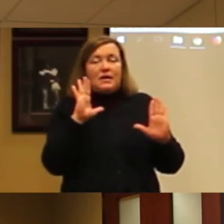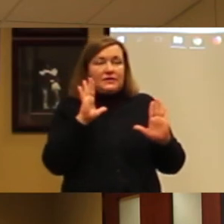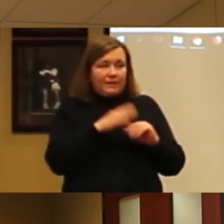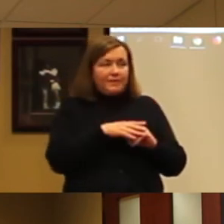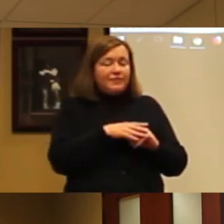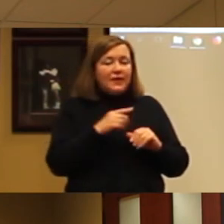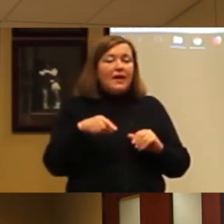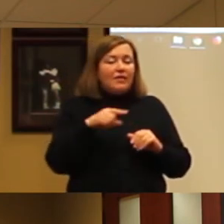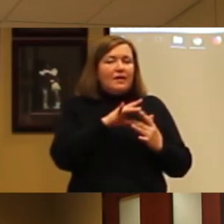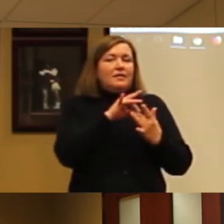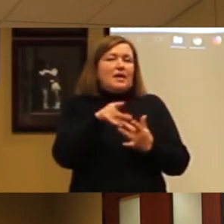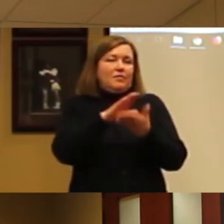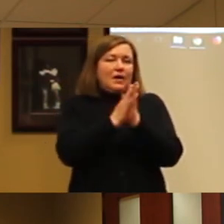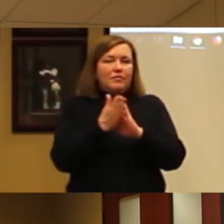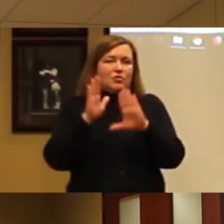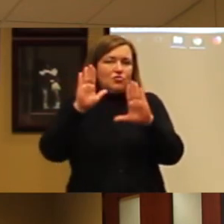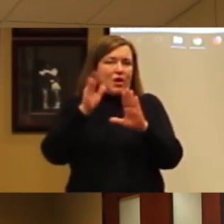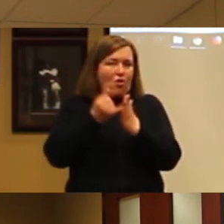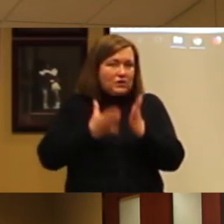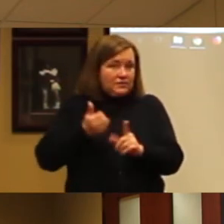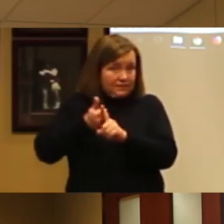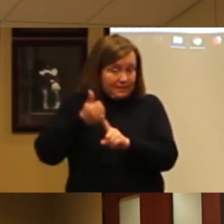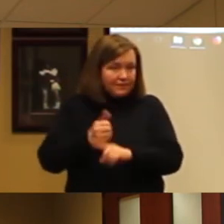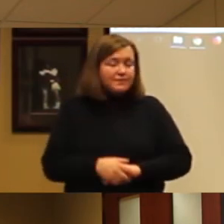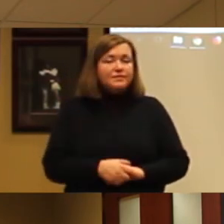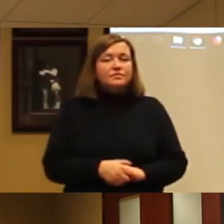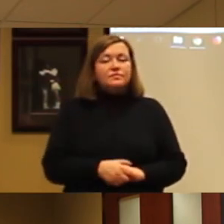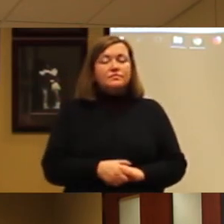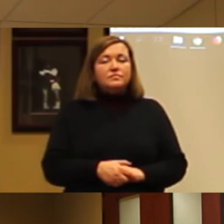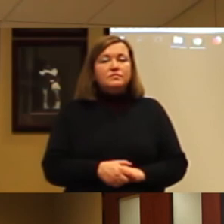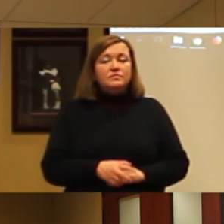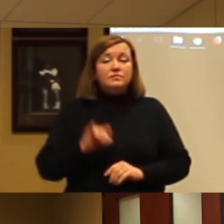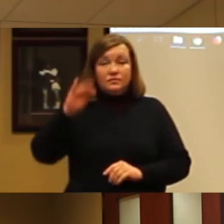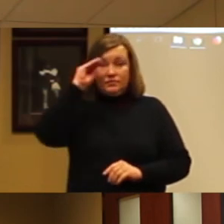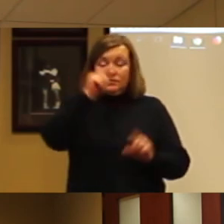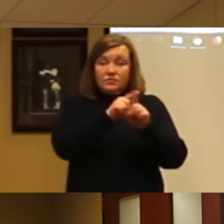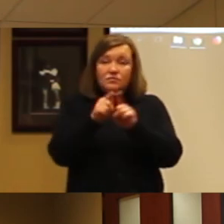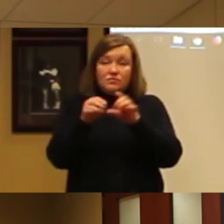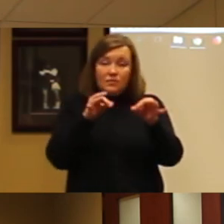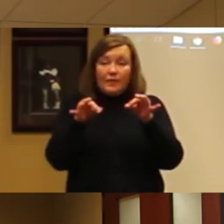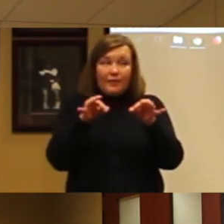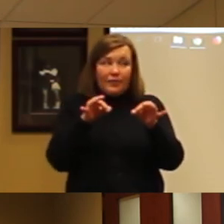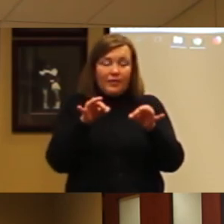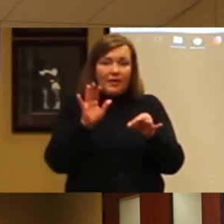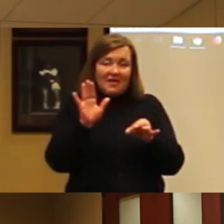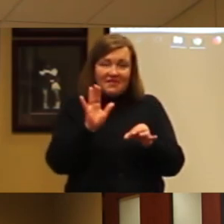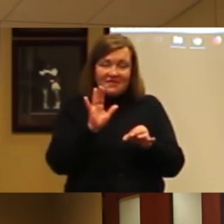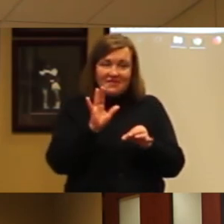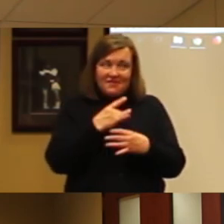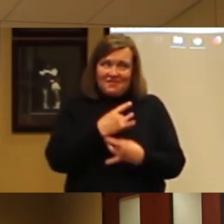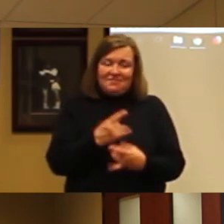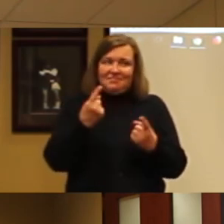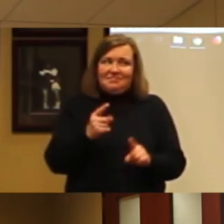the great artist he is. He also shares a very interesting experience.